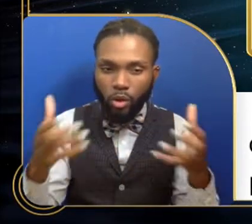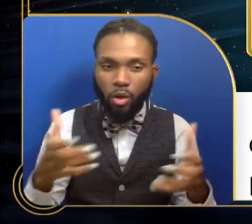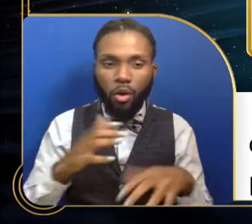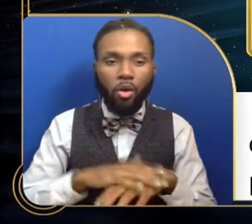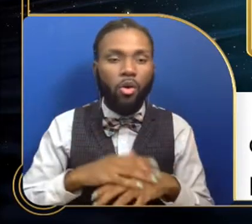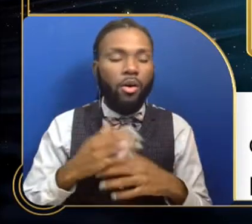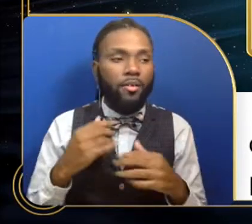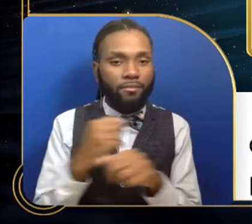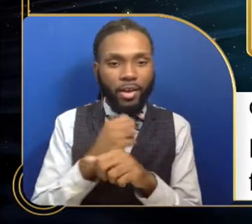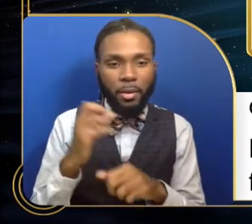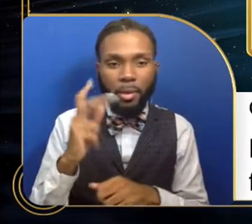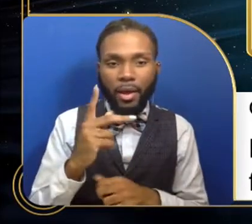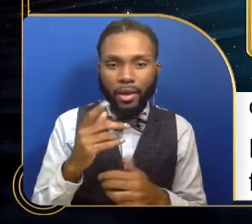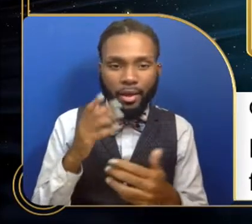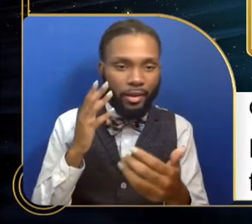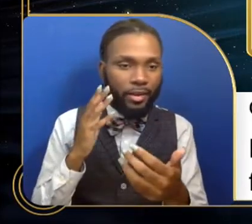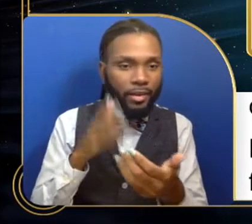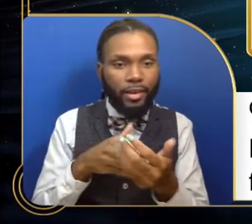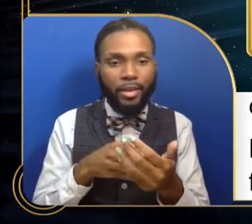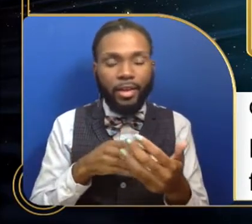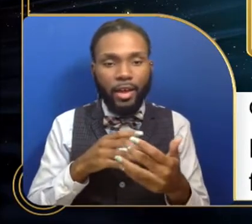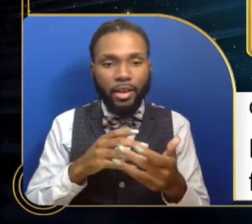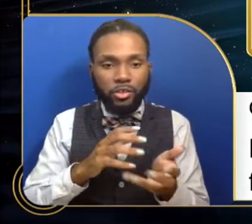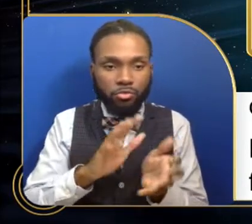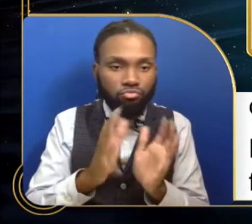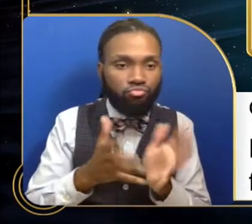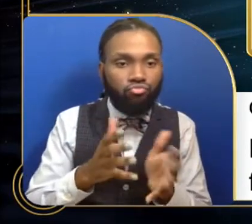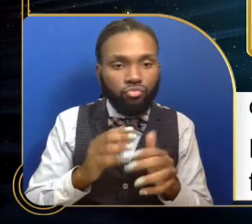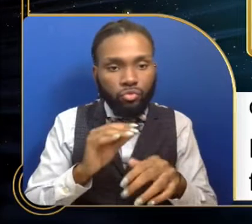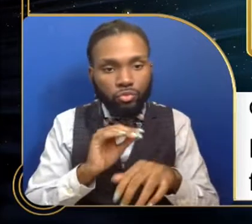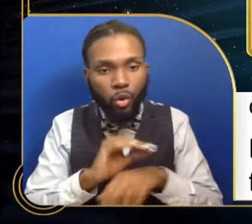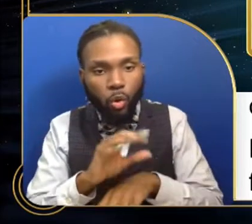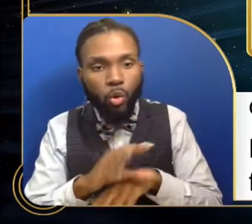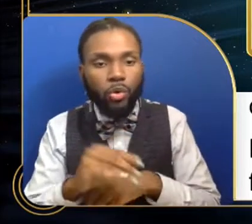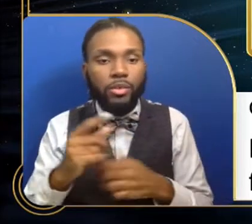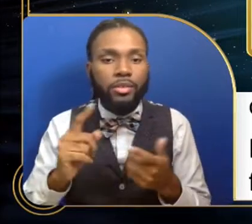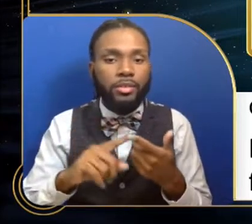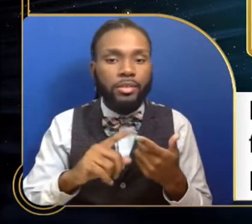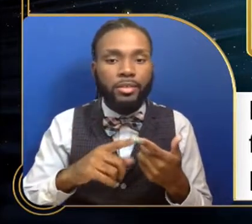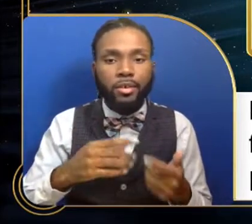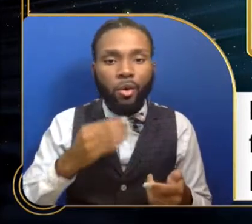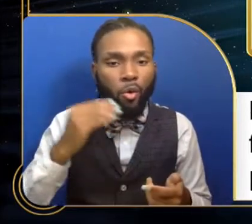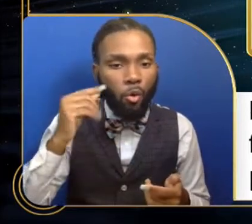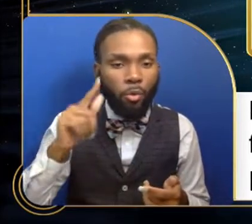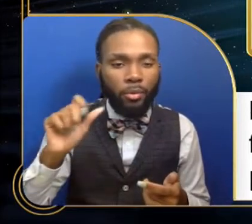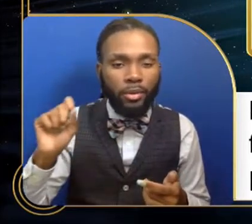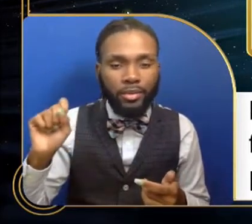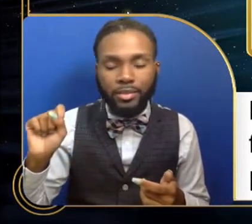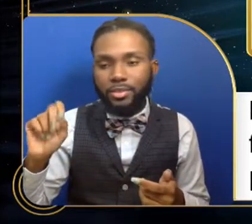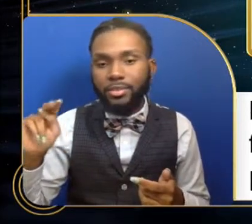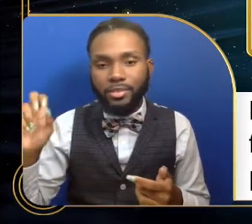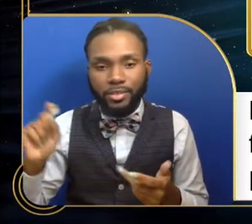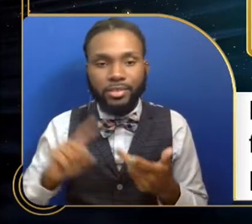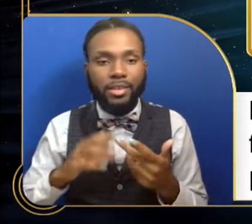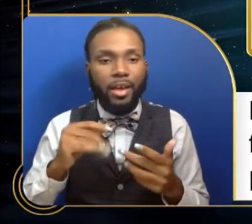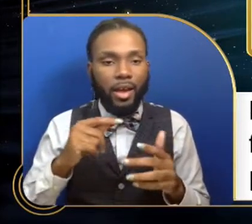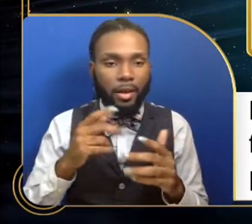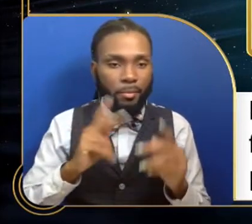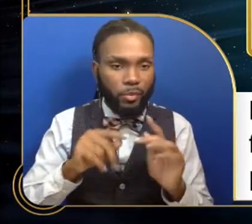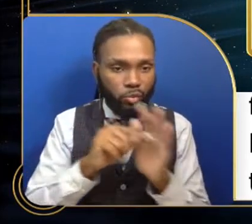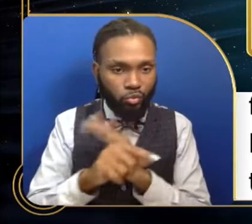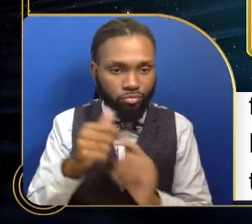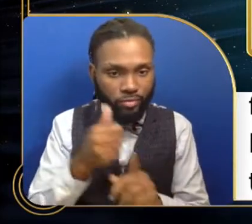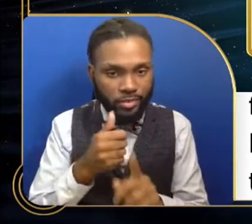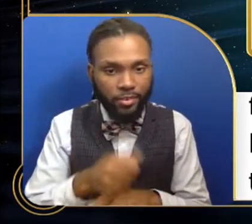against coercion and criminalization and homelessness and suicide, and wanting people to have their rights, have their